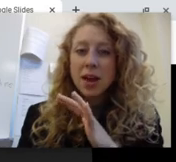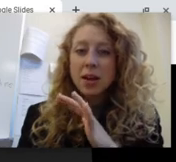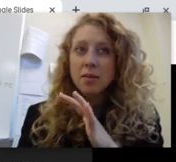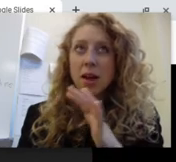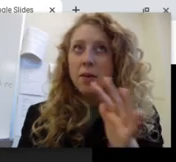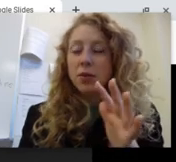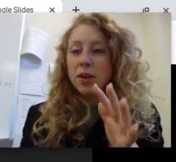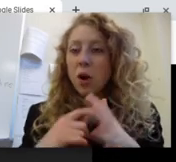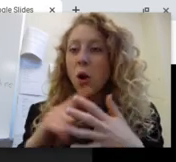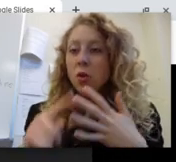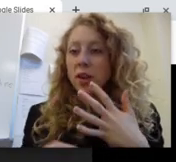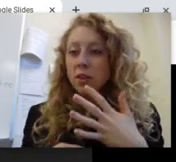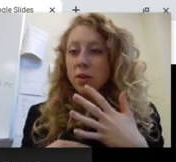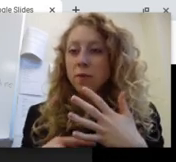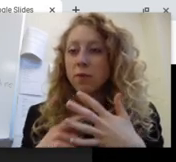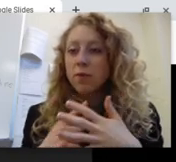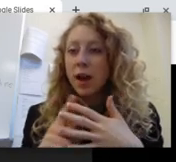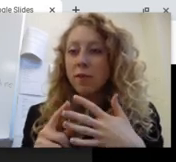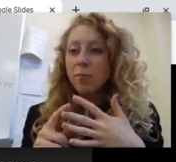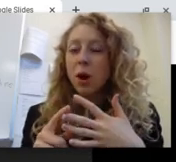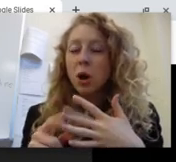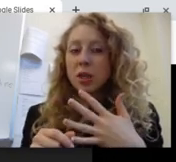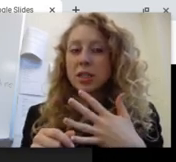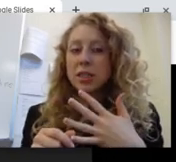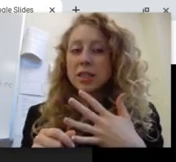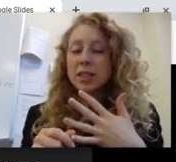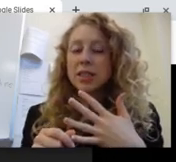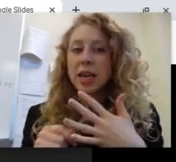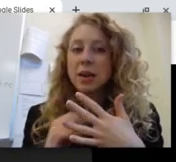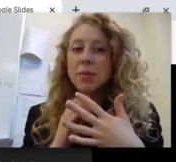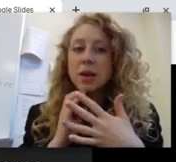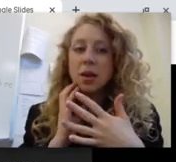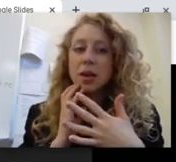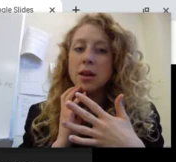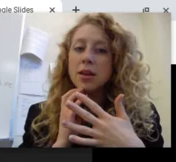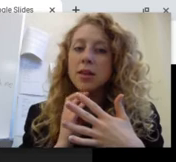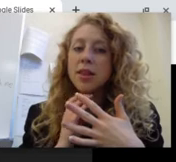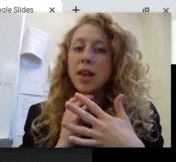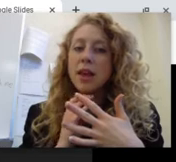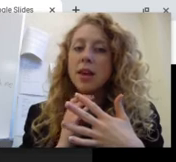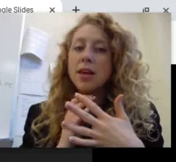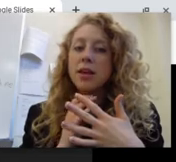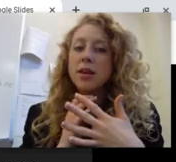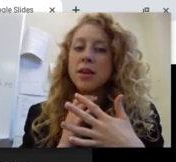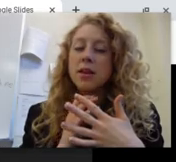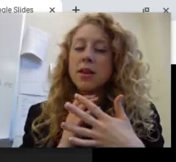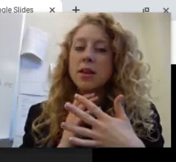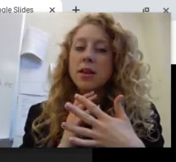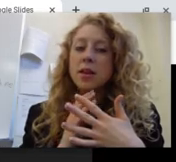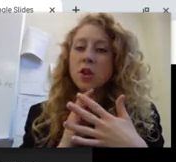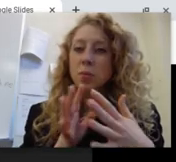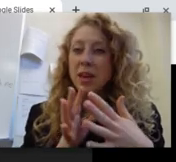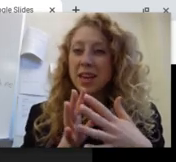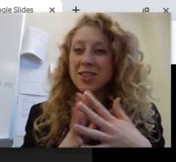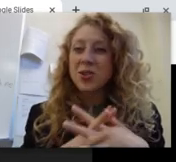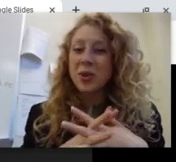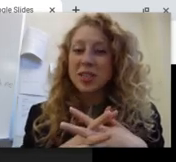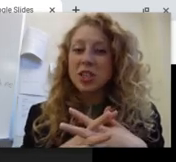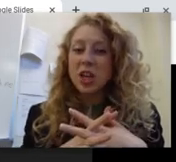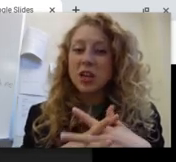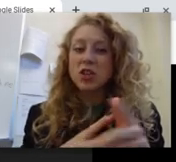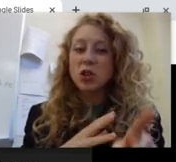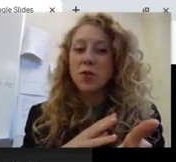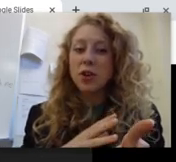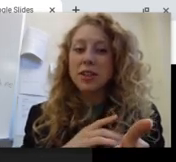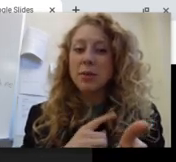leave all the other 5 parts the same, then your meaning is going